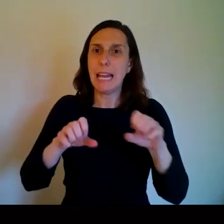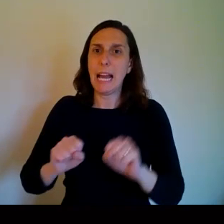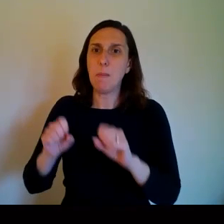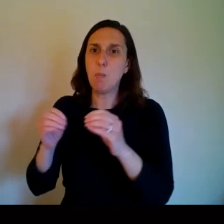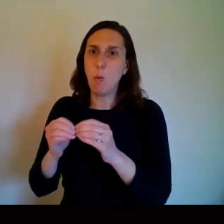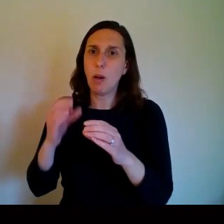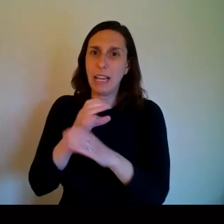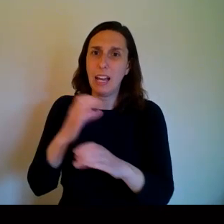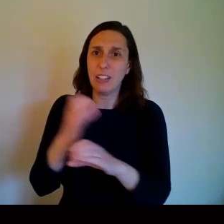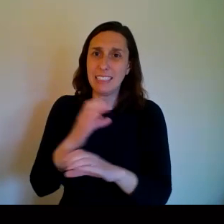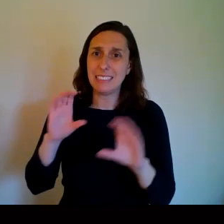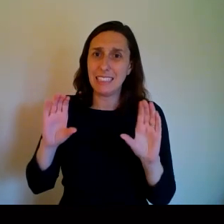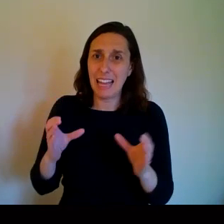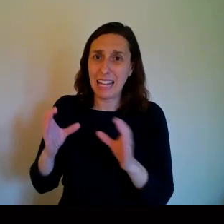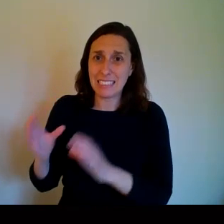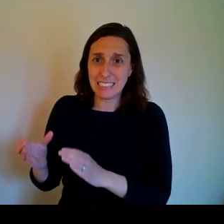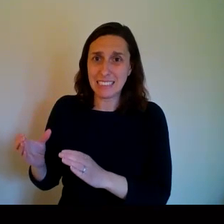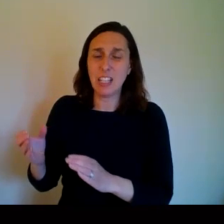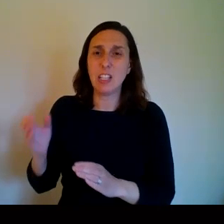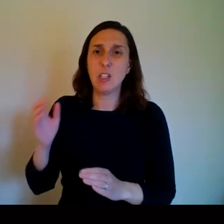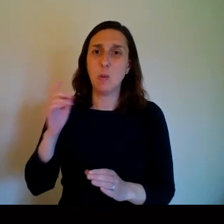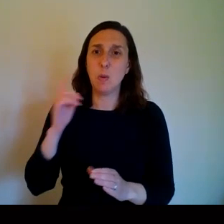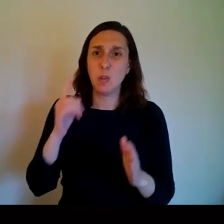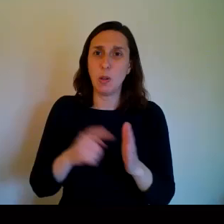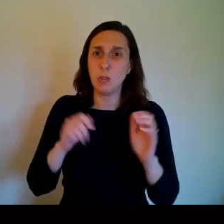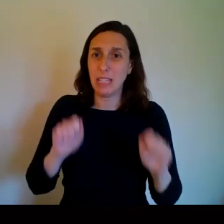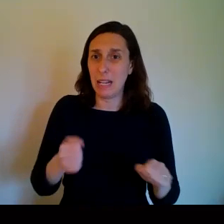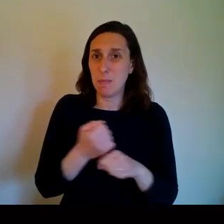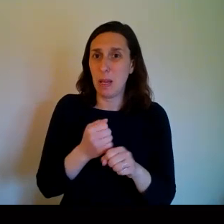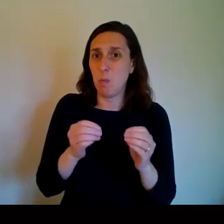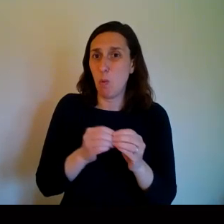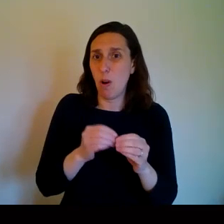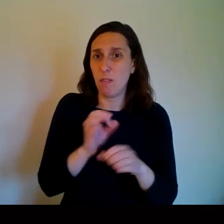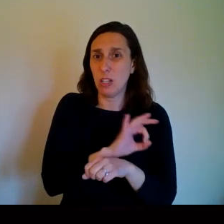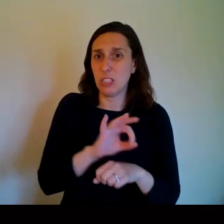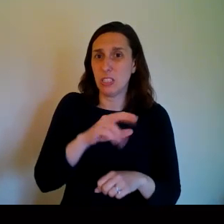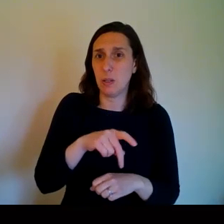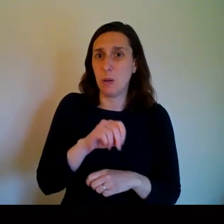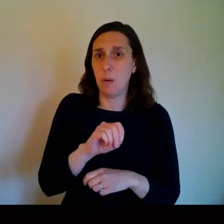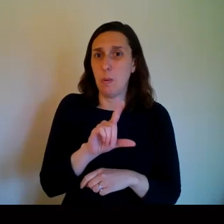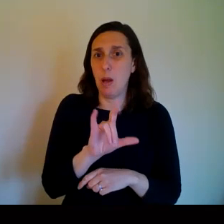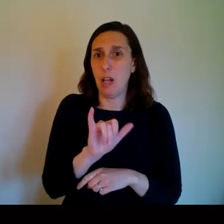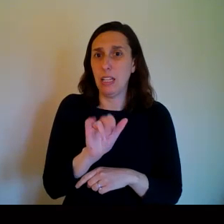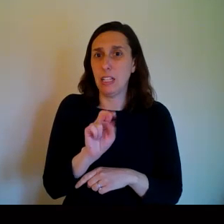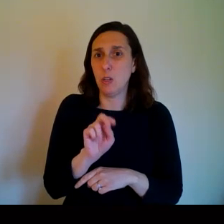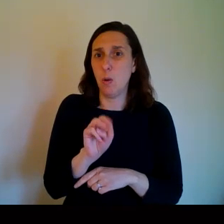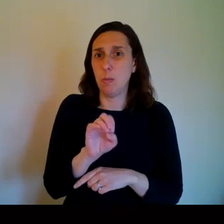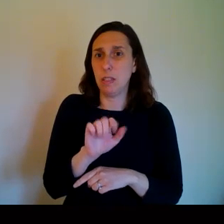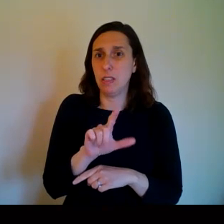you'll find out that we can make functions that are polynomials. That represent